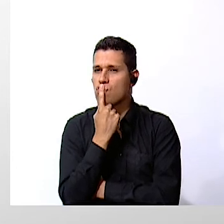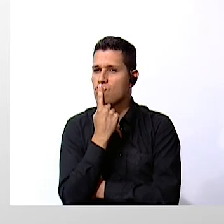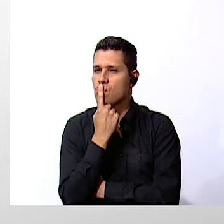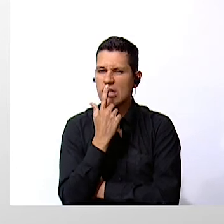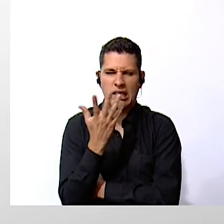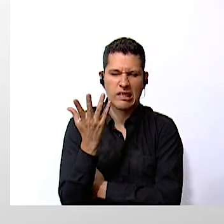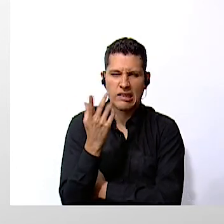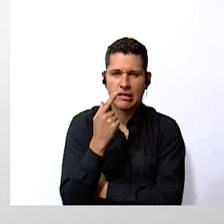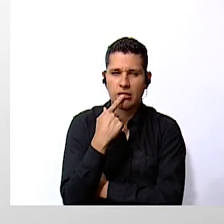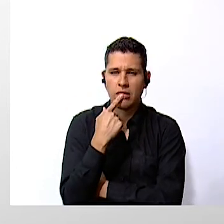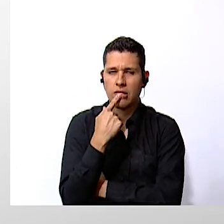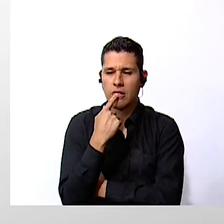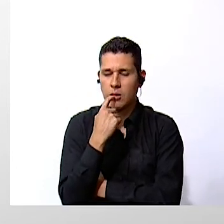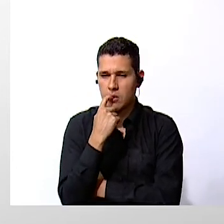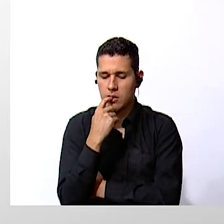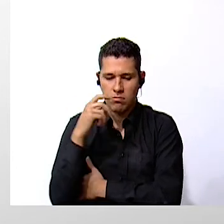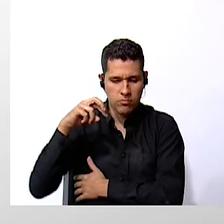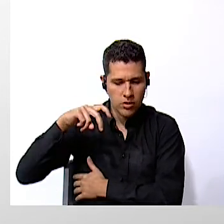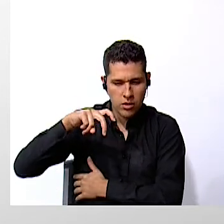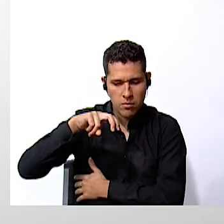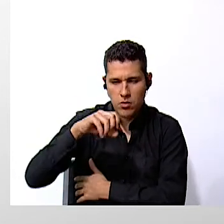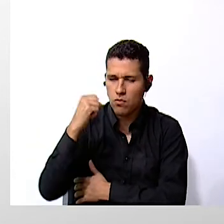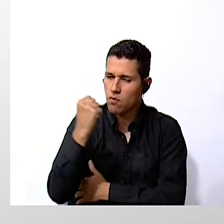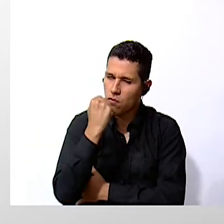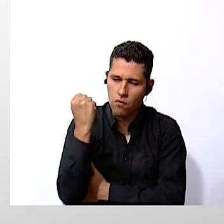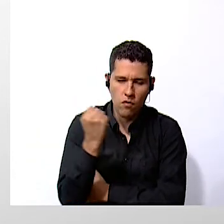Very strong when running.